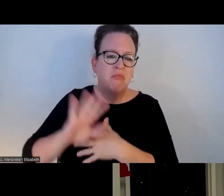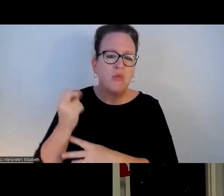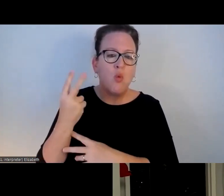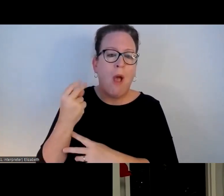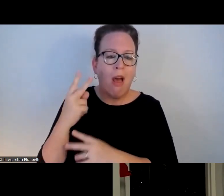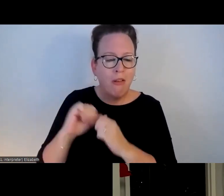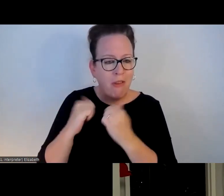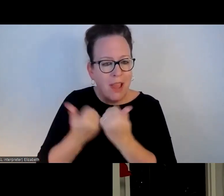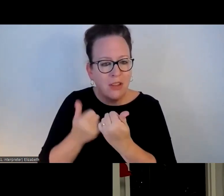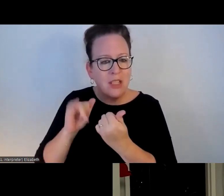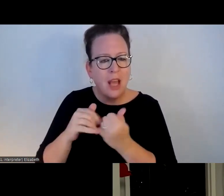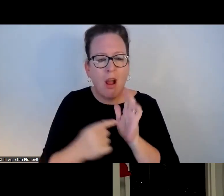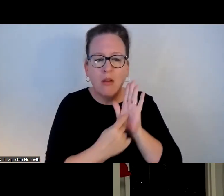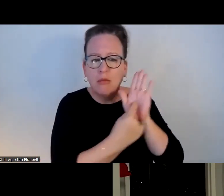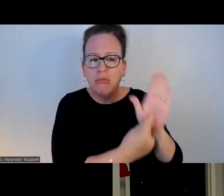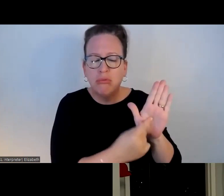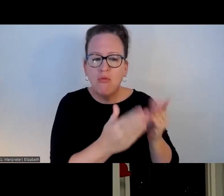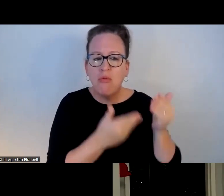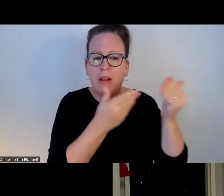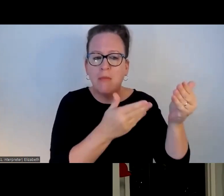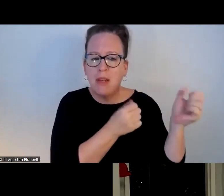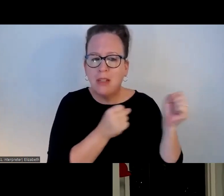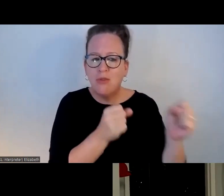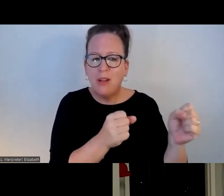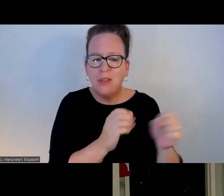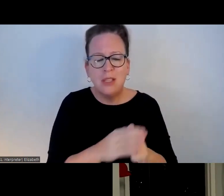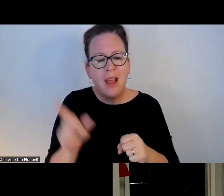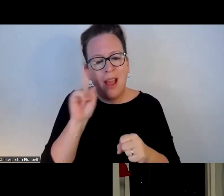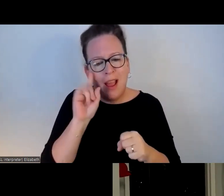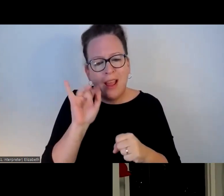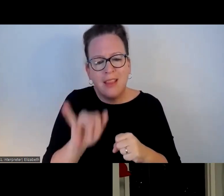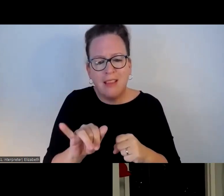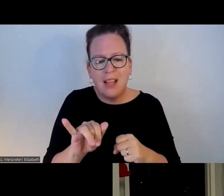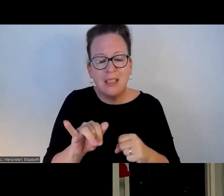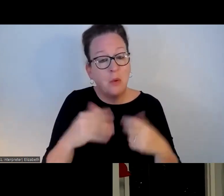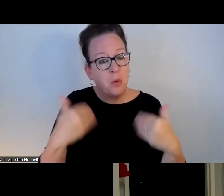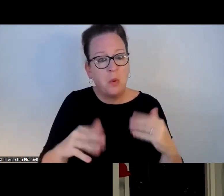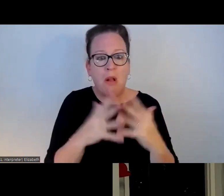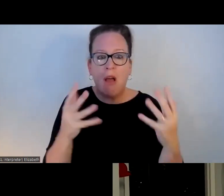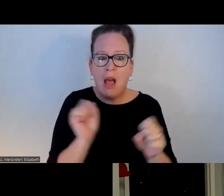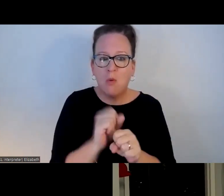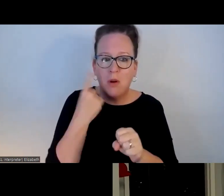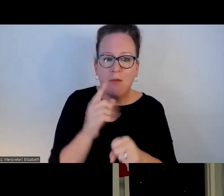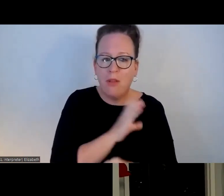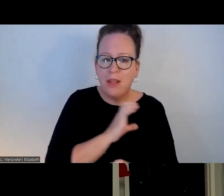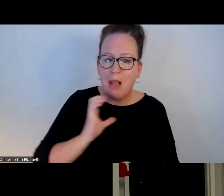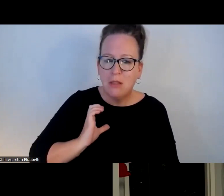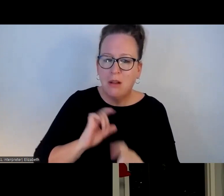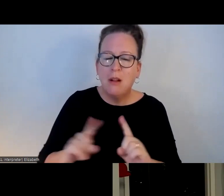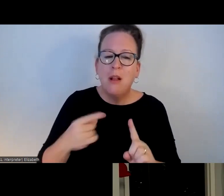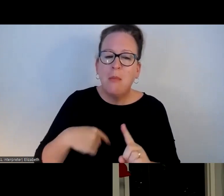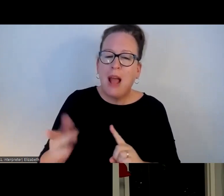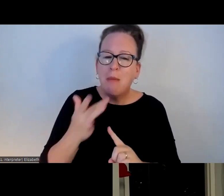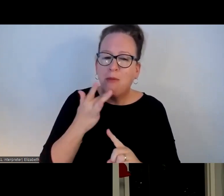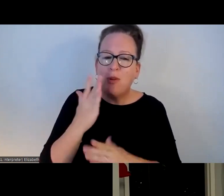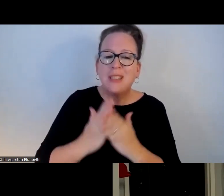forth strategies. So that would probably stretch the bandwidth of the council, but I still would like some kind of report back that maybe